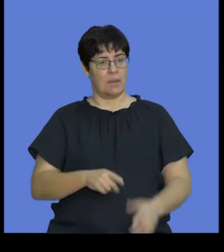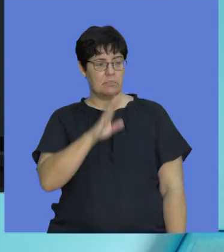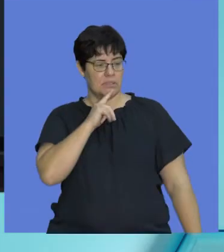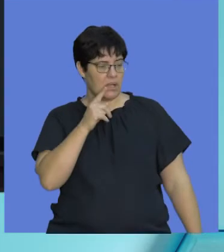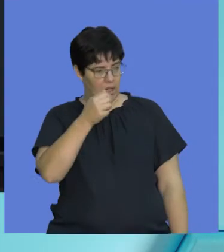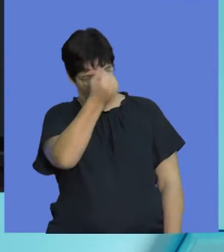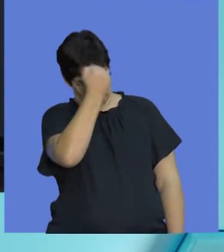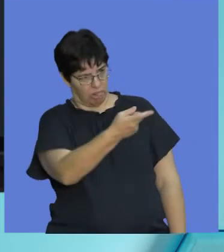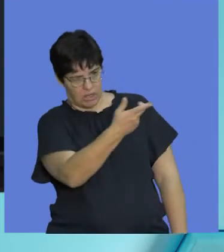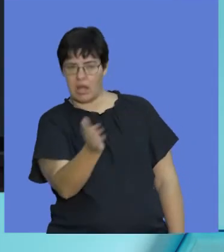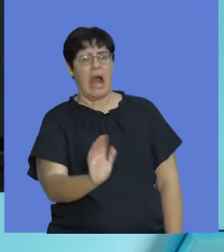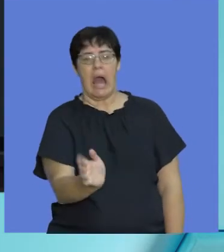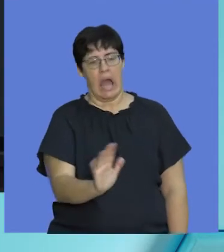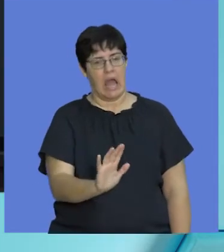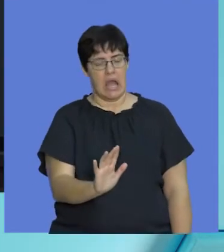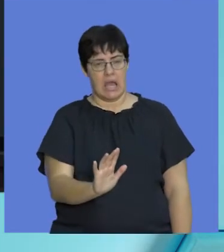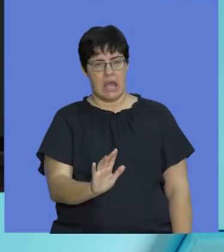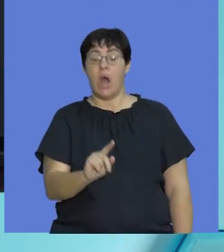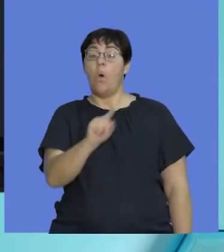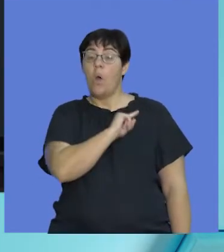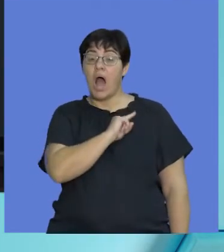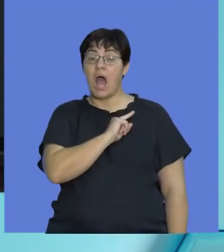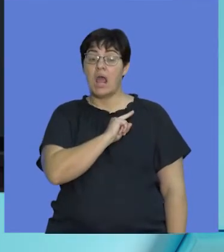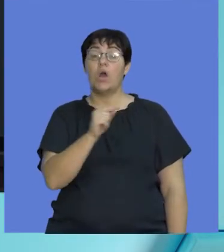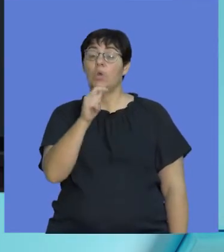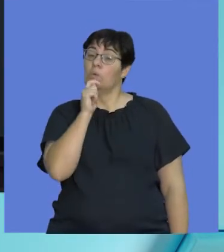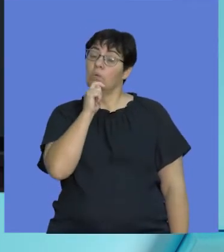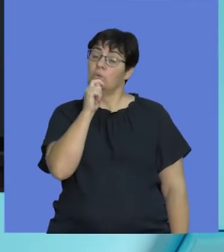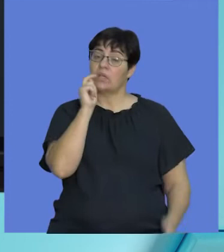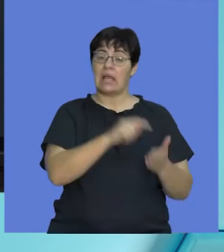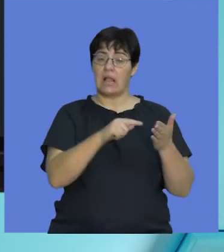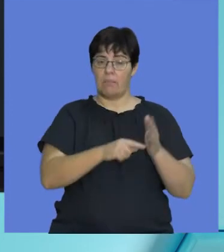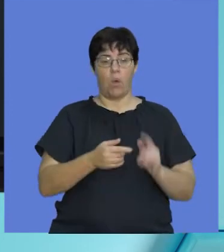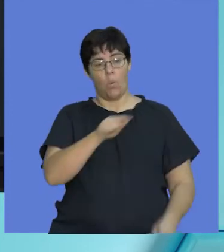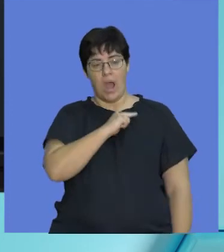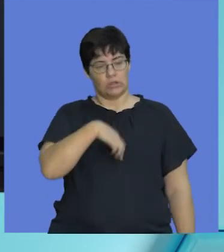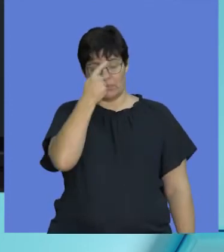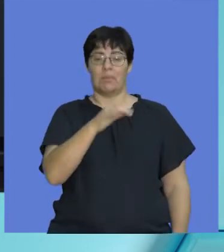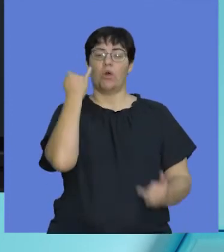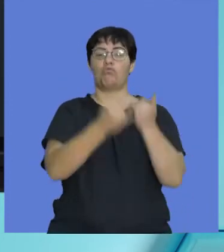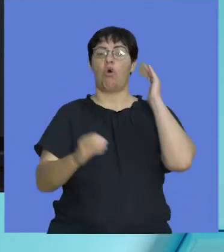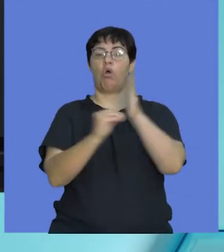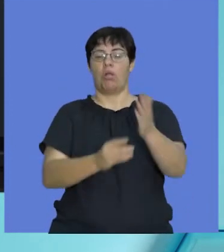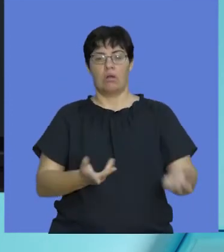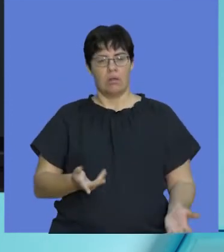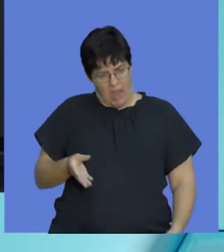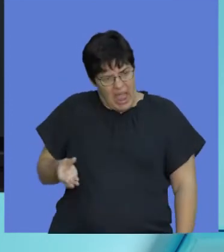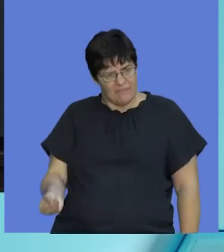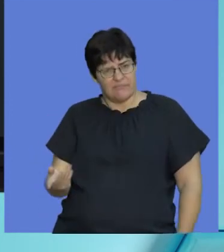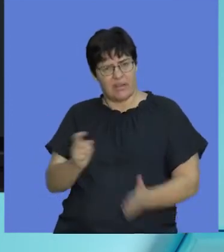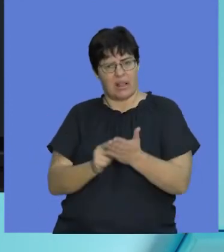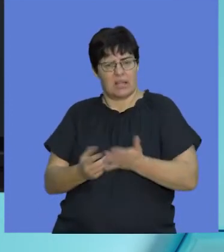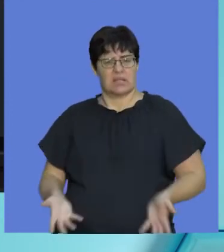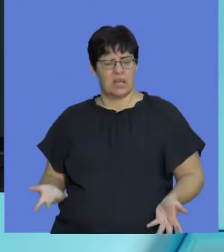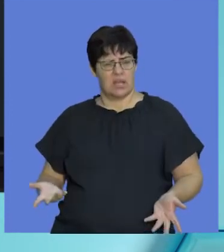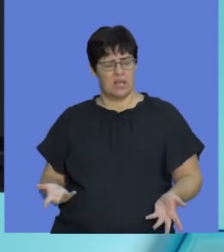these. I think there's more shame in not using your calculator because you don't want to look stupid and you get the wrong answer. Okay? Or, and